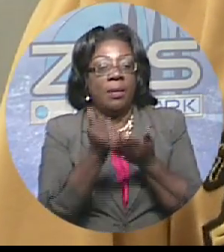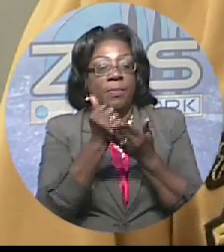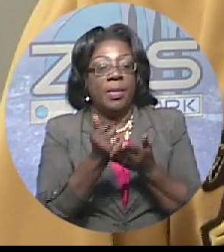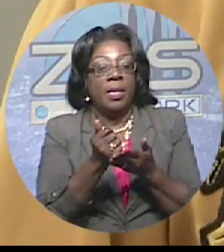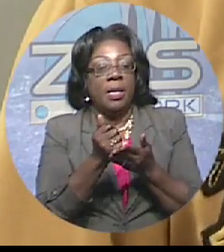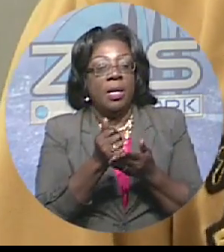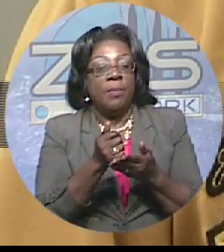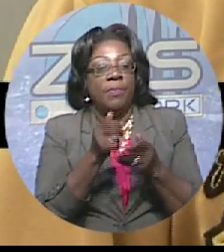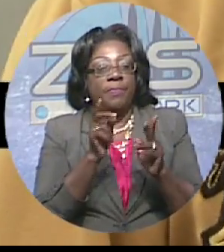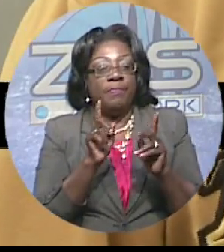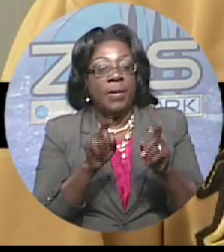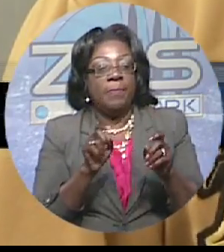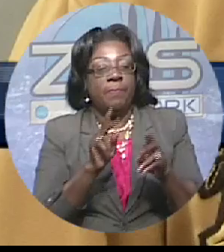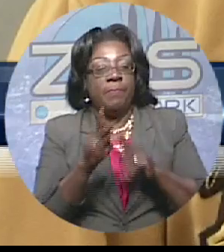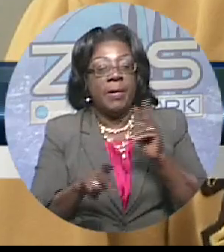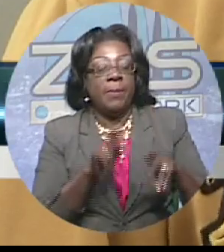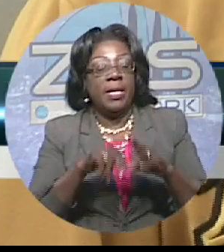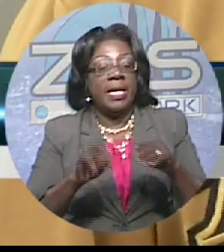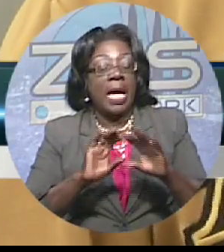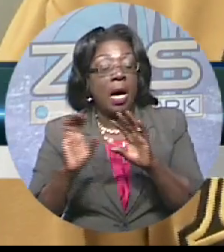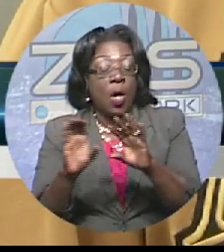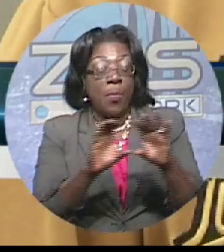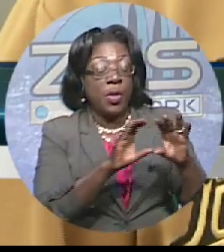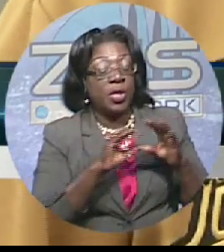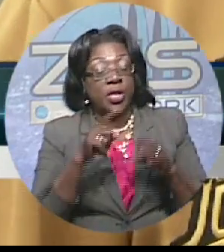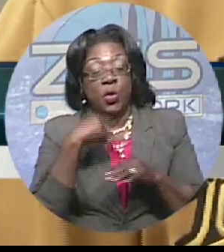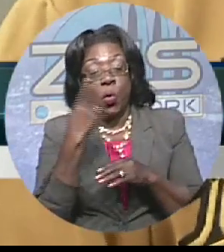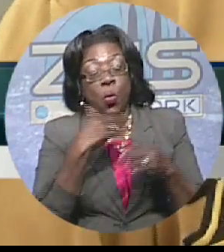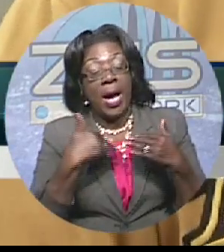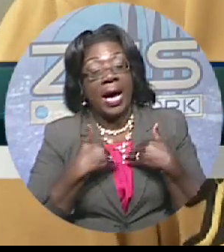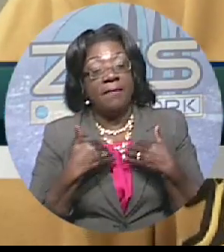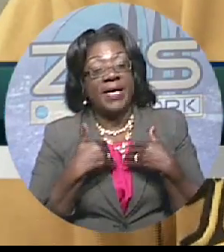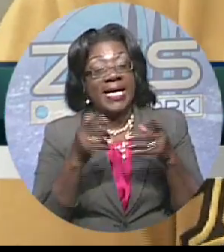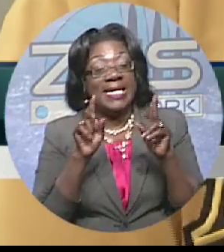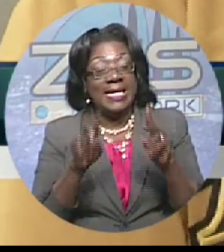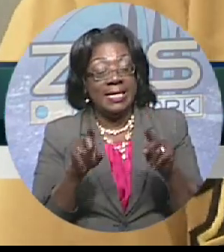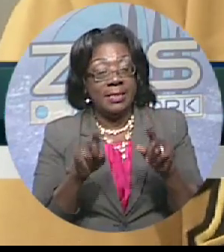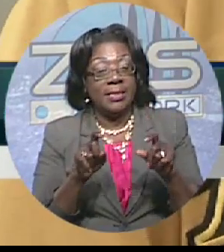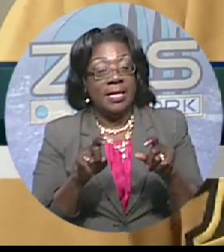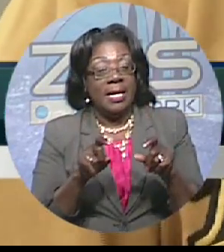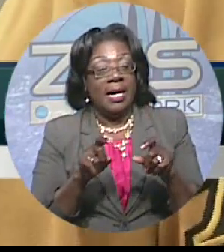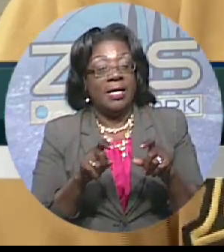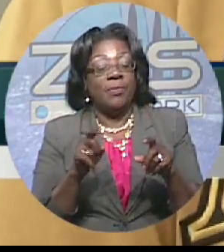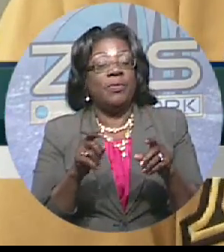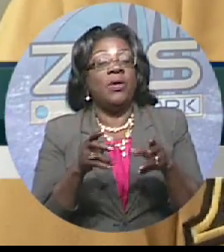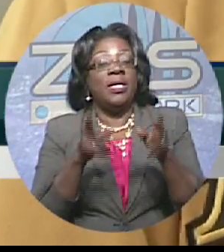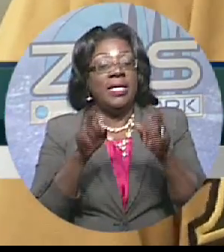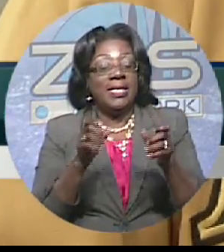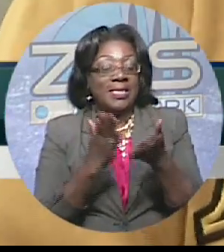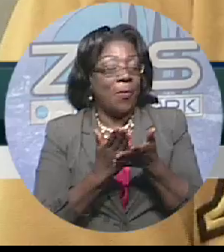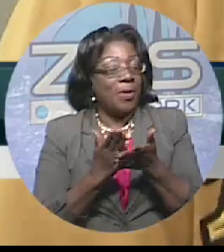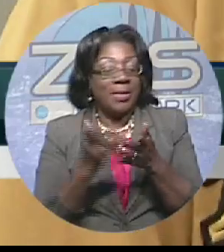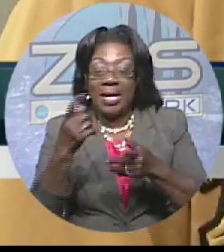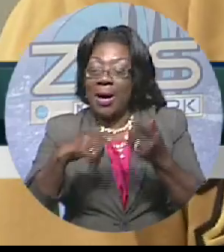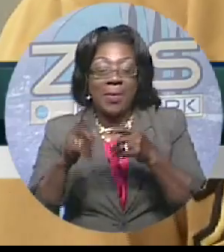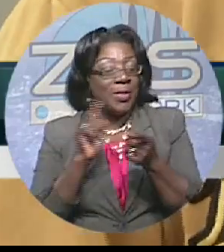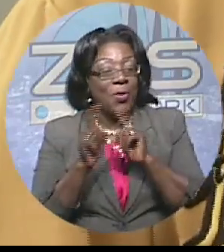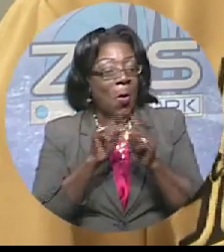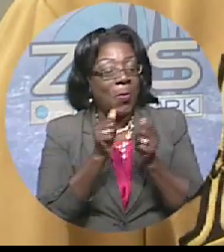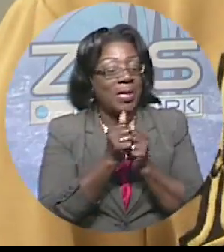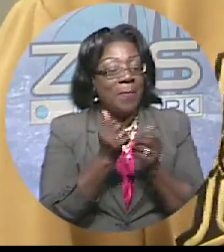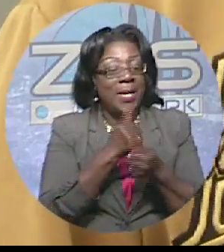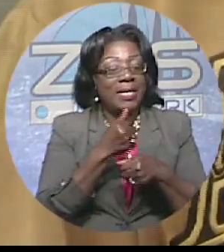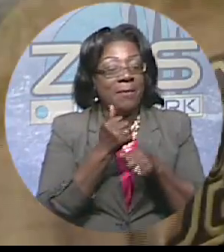who have a need. We saw a need here that they just needed people to come, interact with them, and make them feel a part of